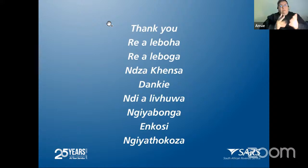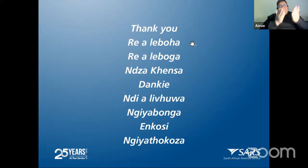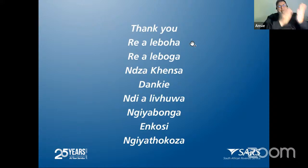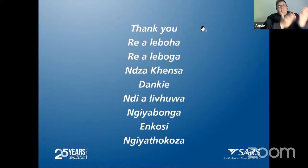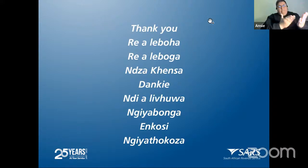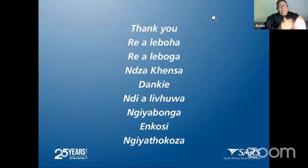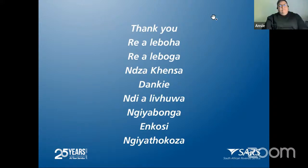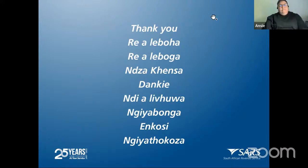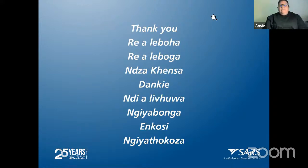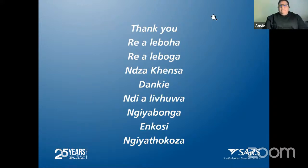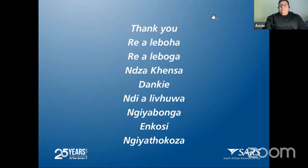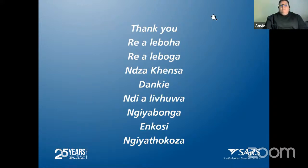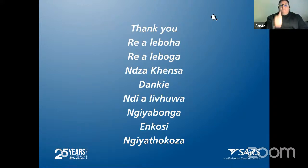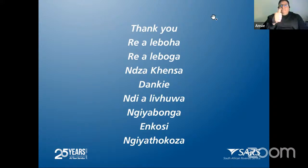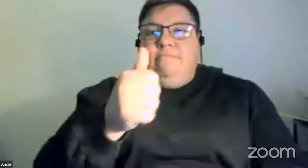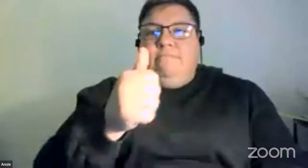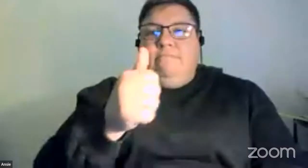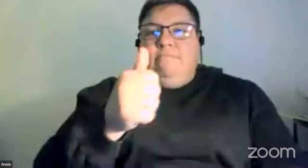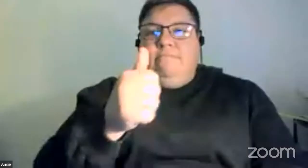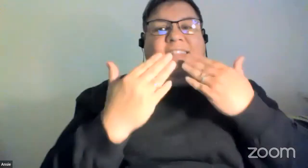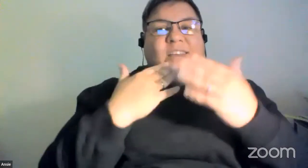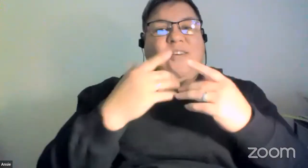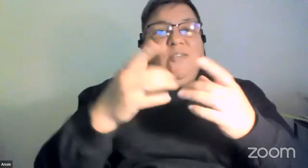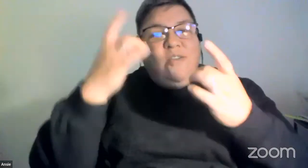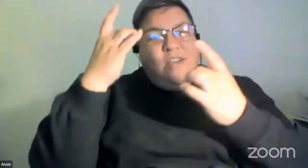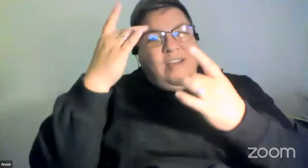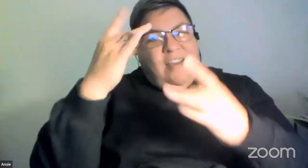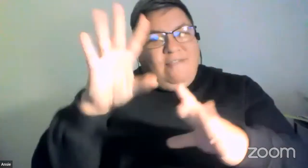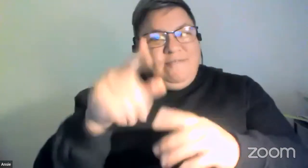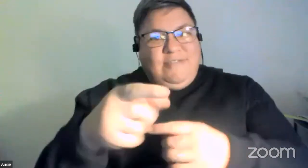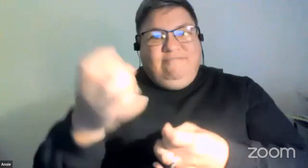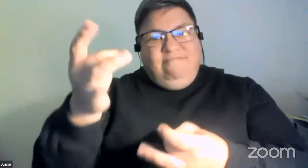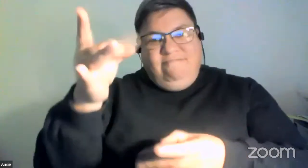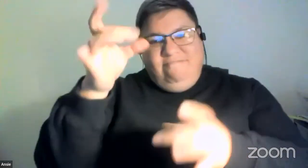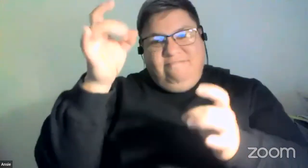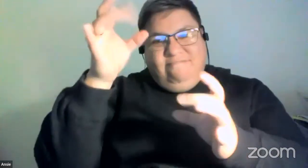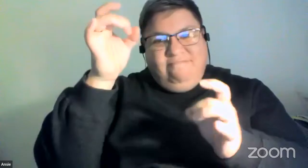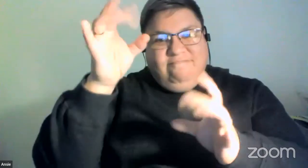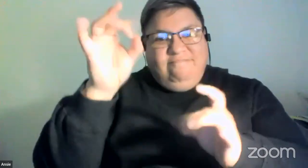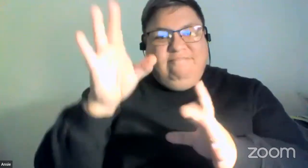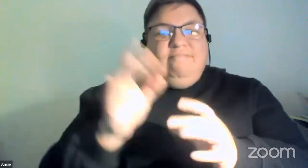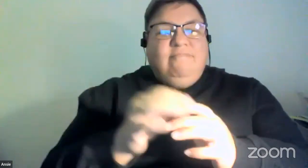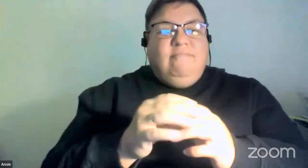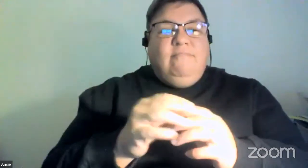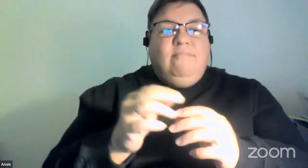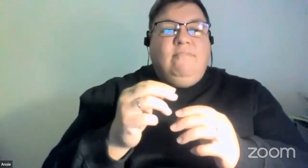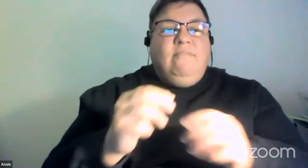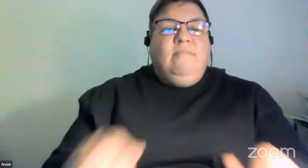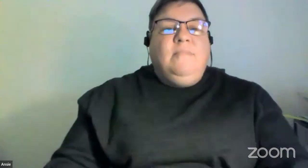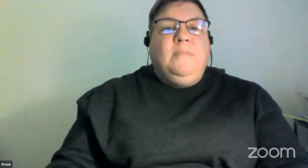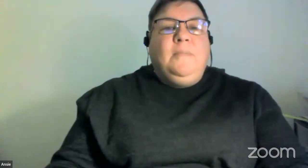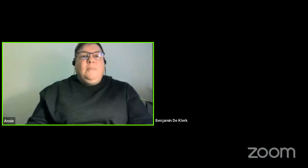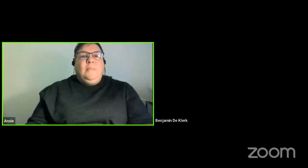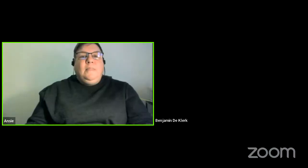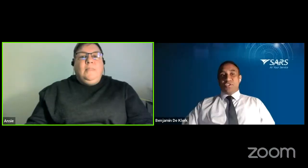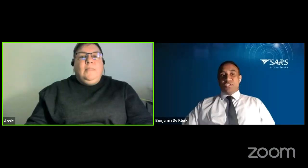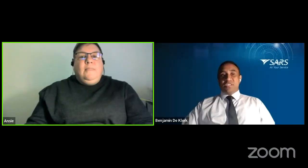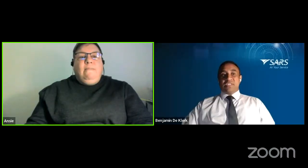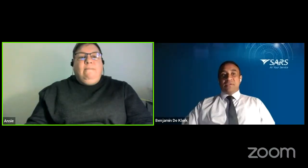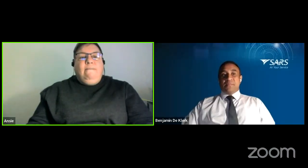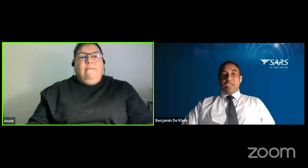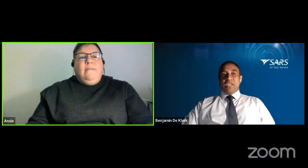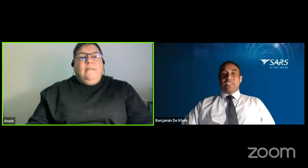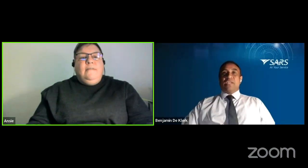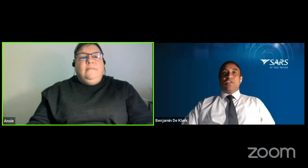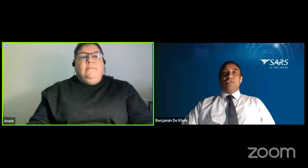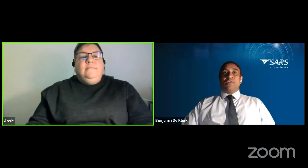Thank you very much, Martin, for that insightful presentation. We hope that the presentation answered more of your